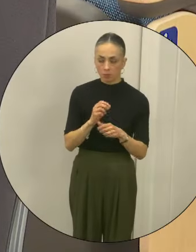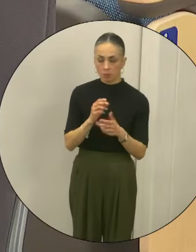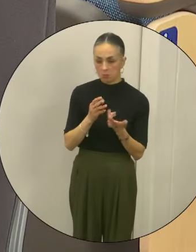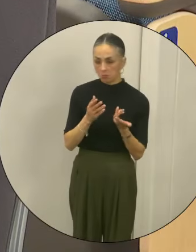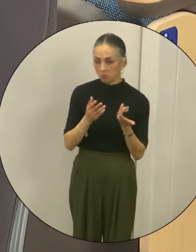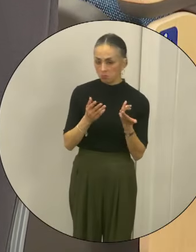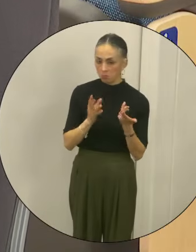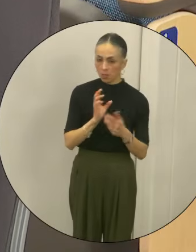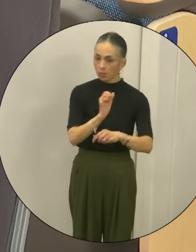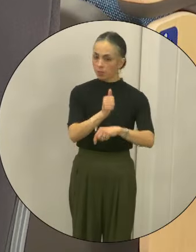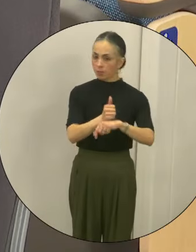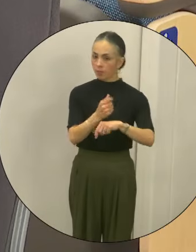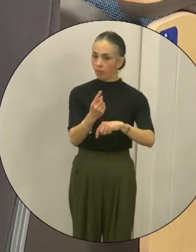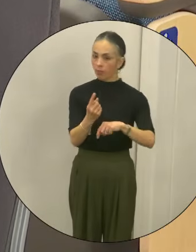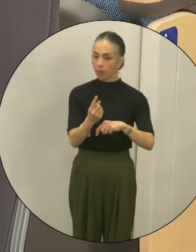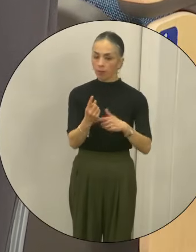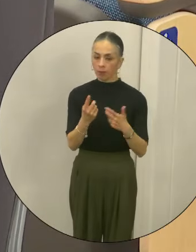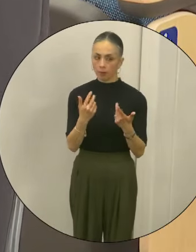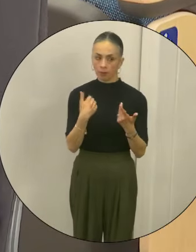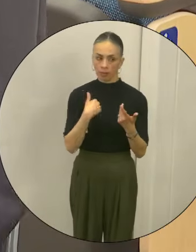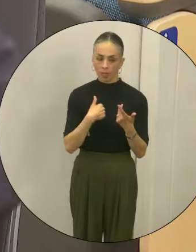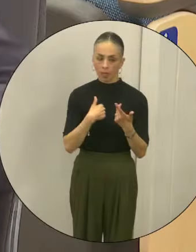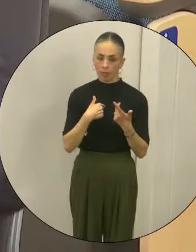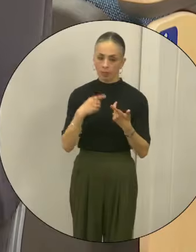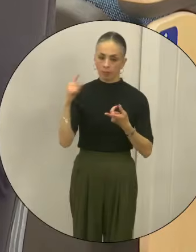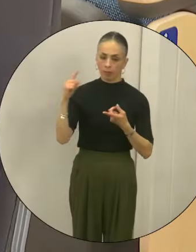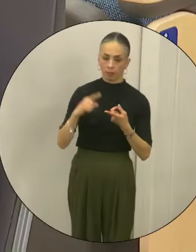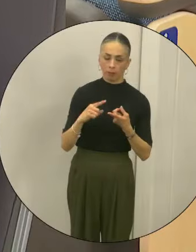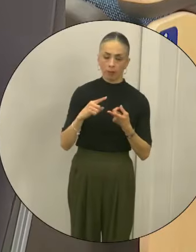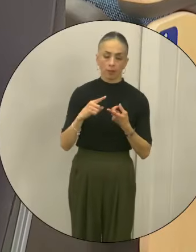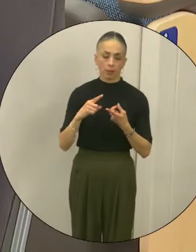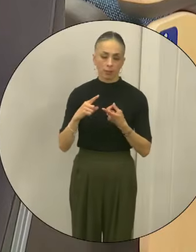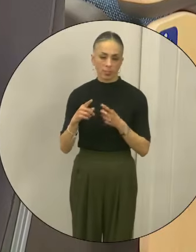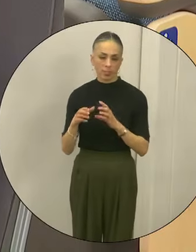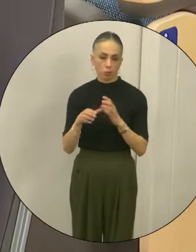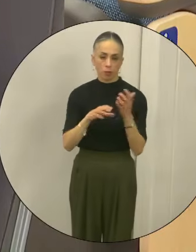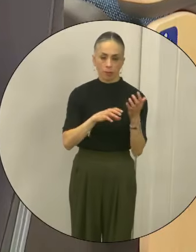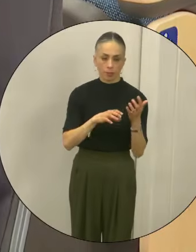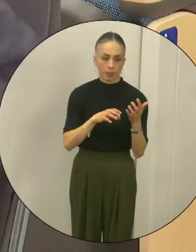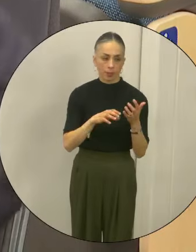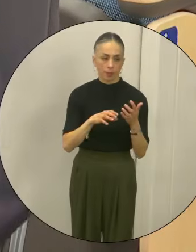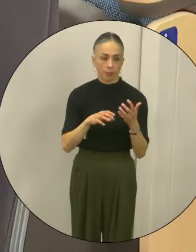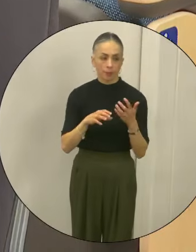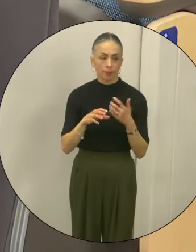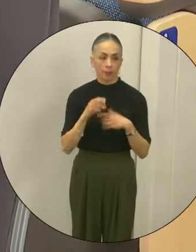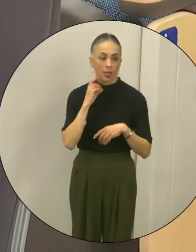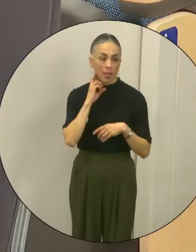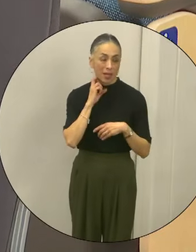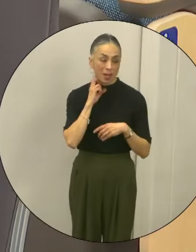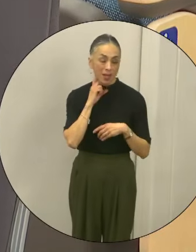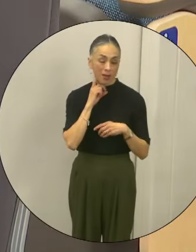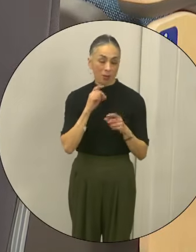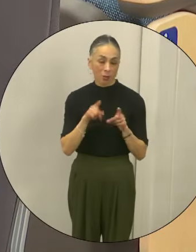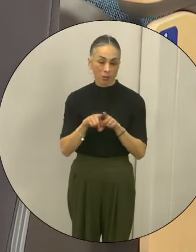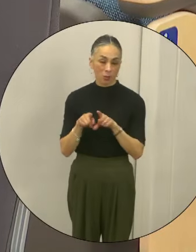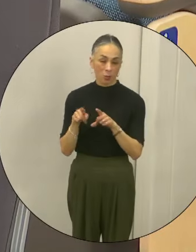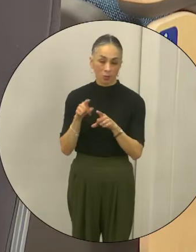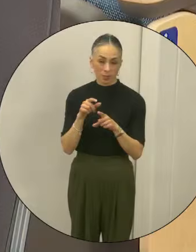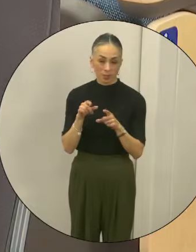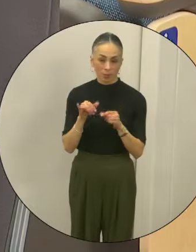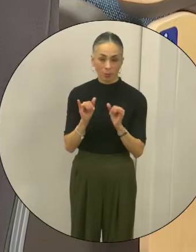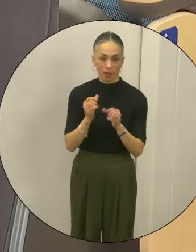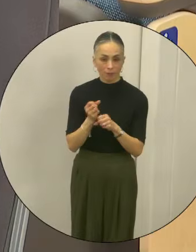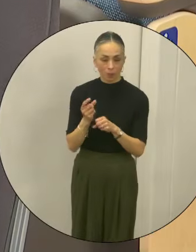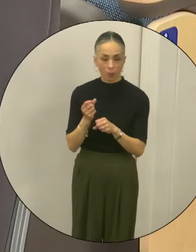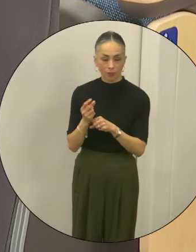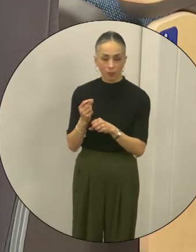or further reduce our risk to have to do any disruption in the fall, while still staying true year over year and not necessarily perpetuating a hold harmless or